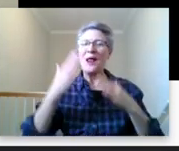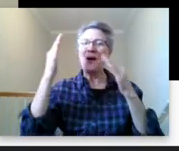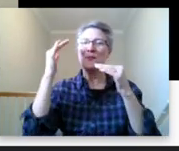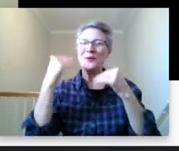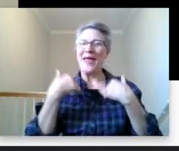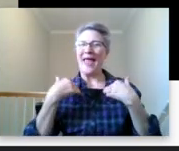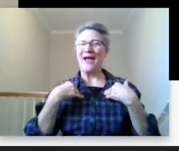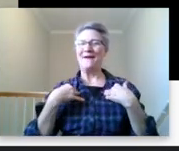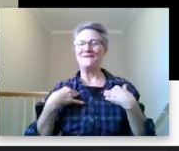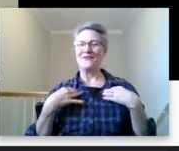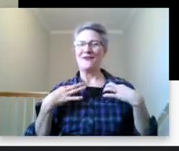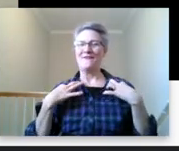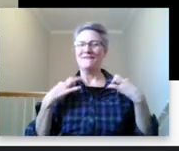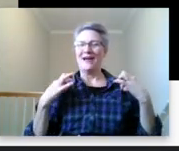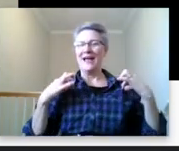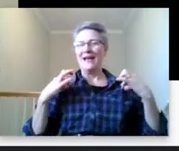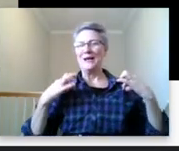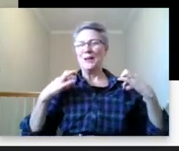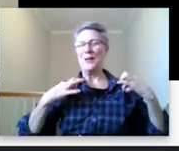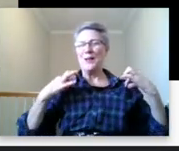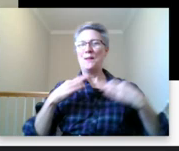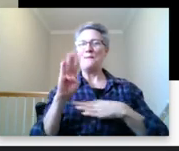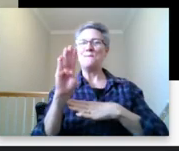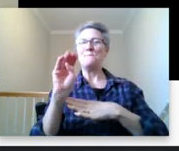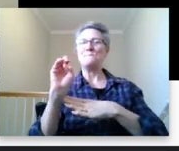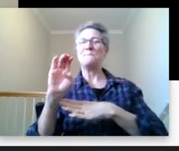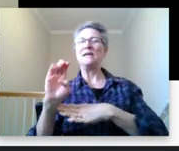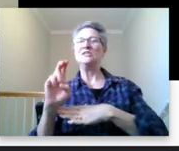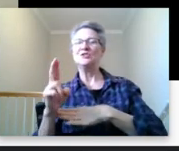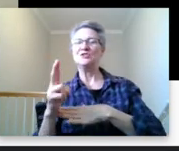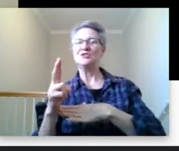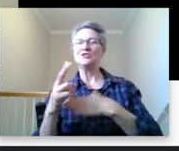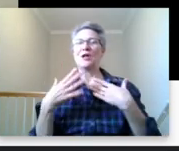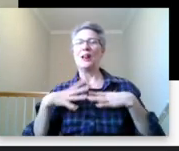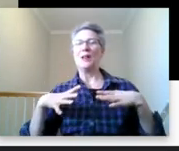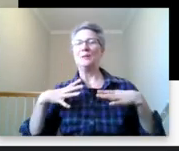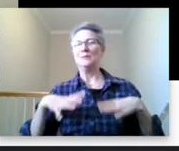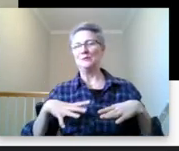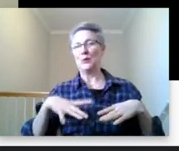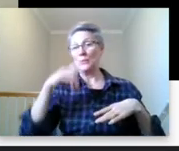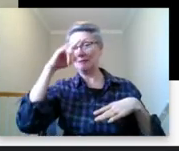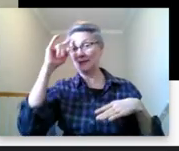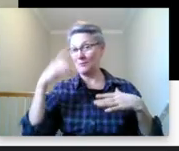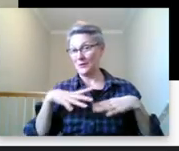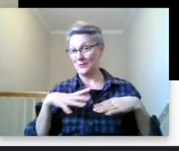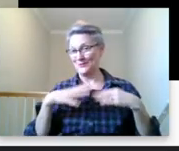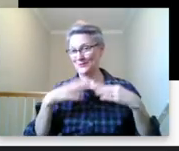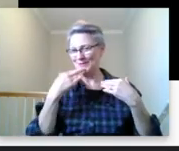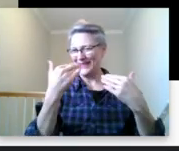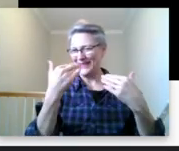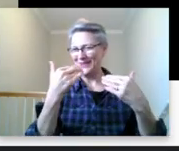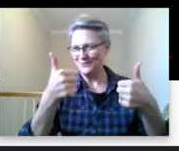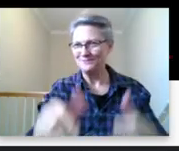your final great day of beach wear or summer wear. All right, guys, thank you.